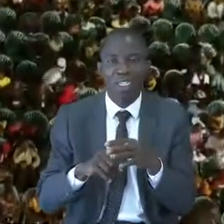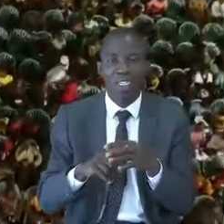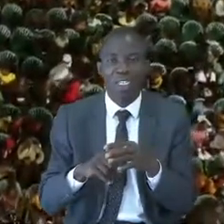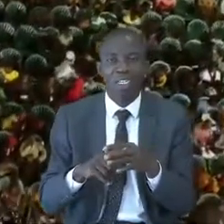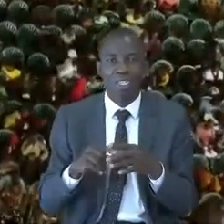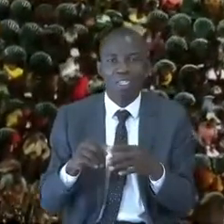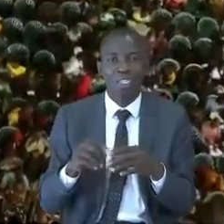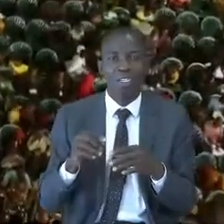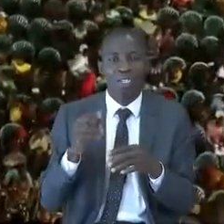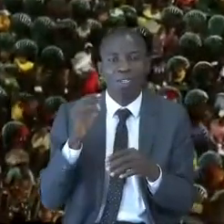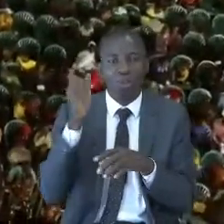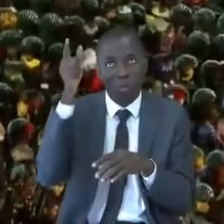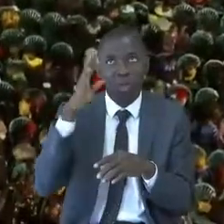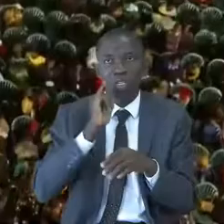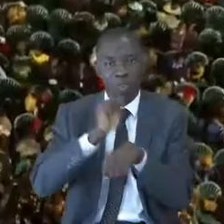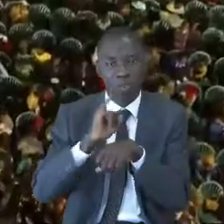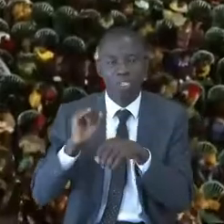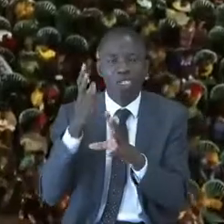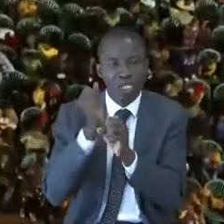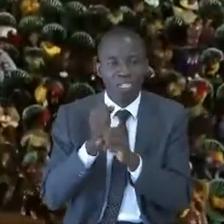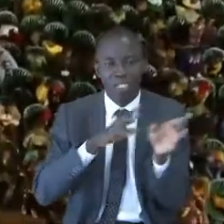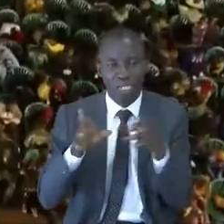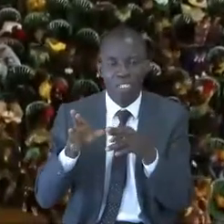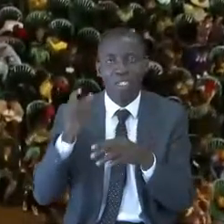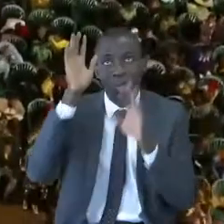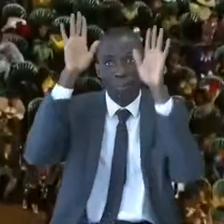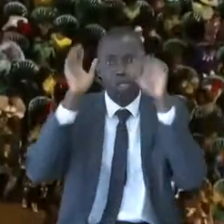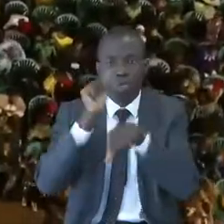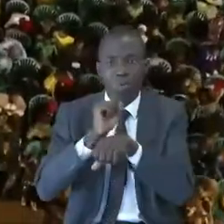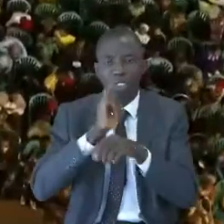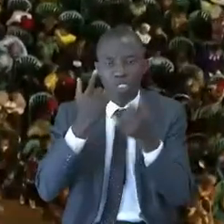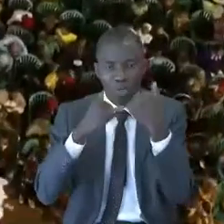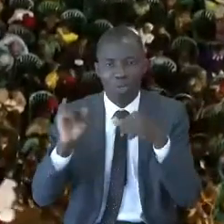coming. It's already there with you.